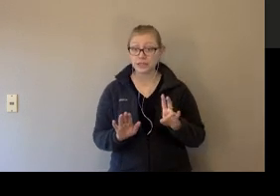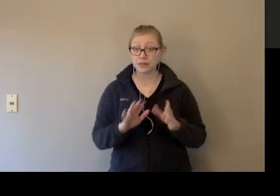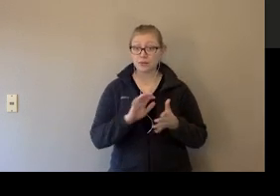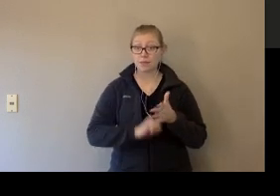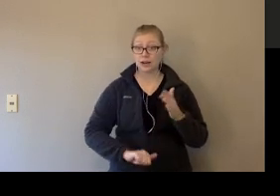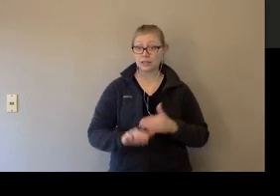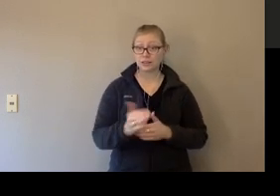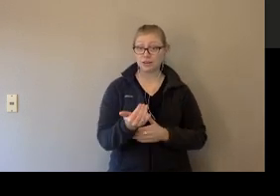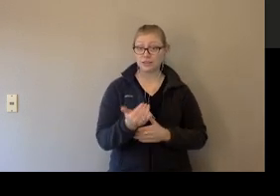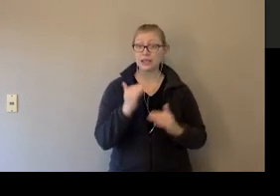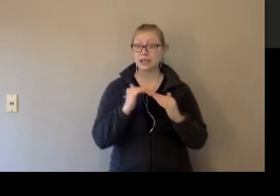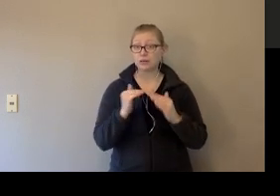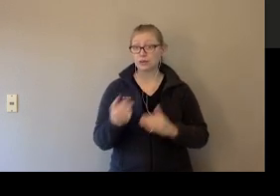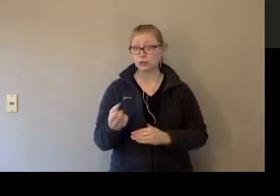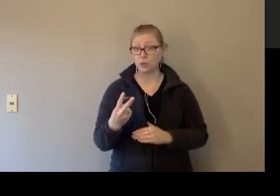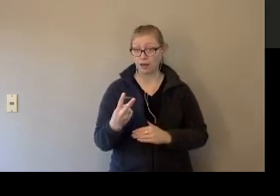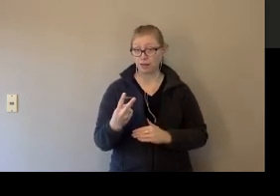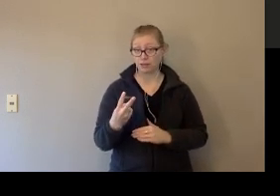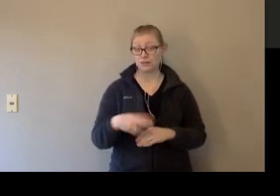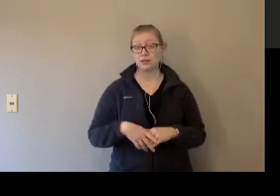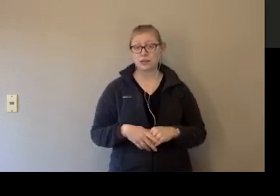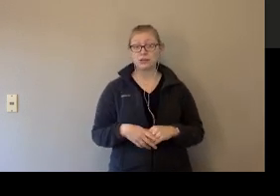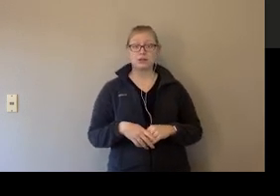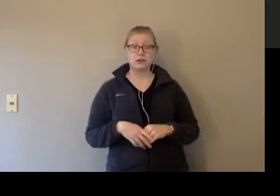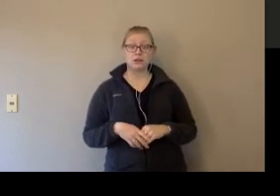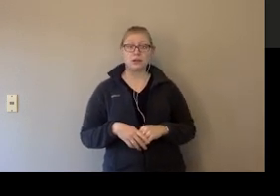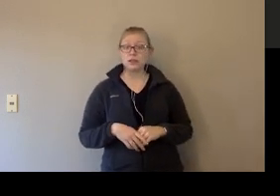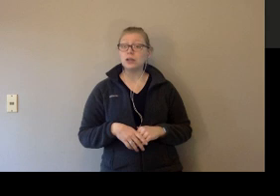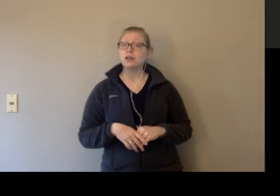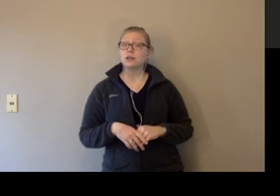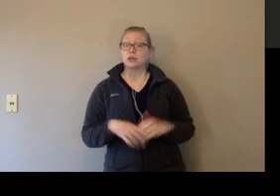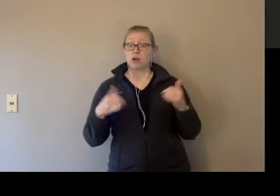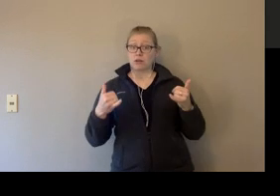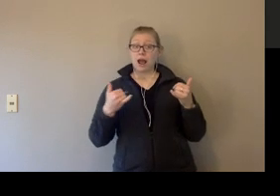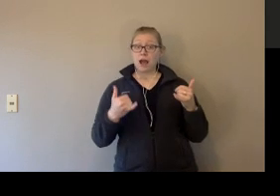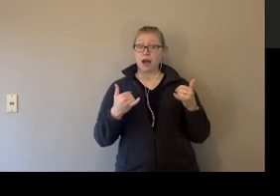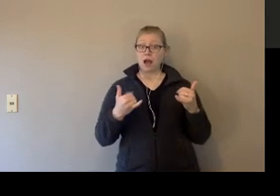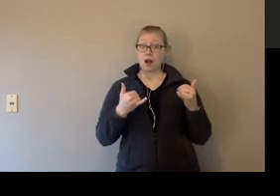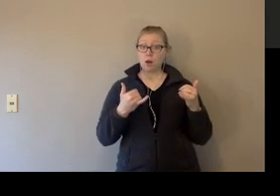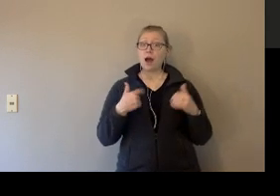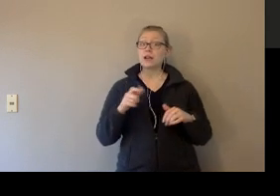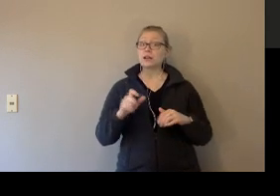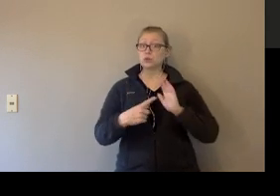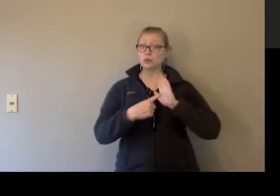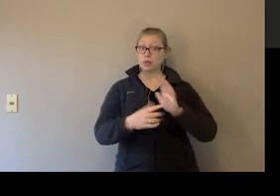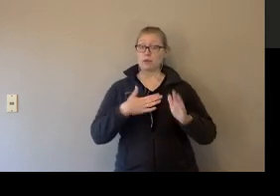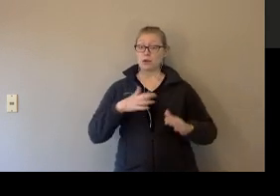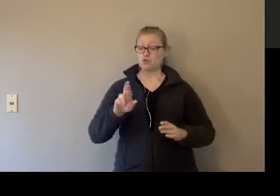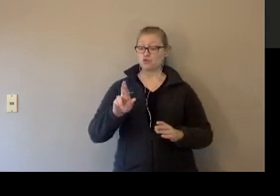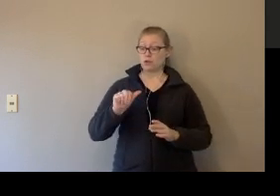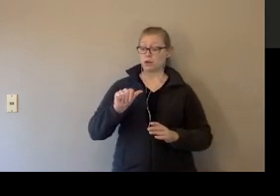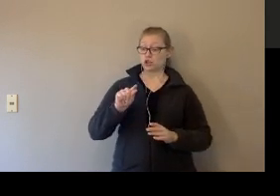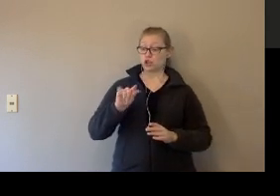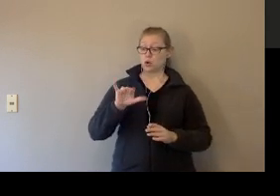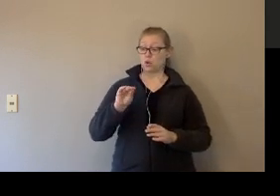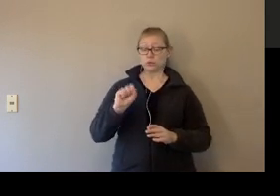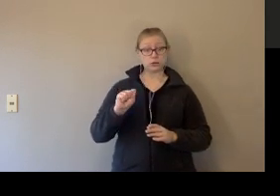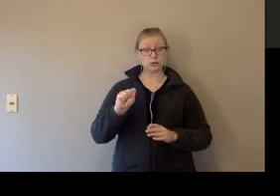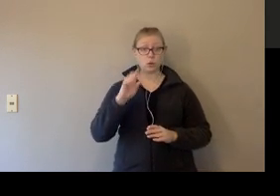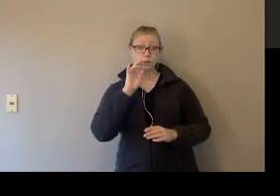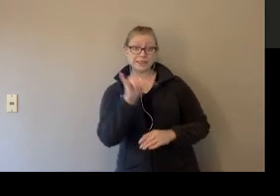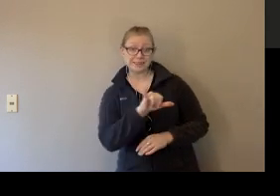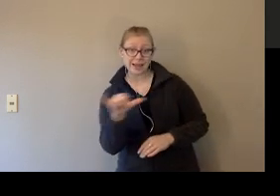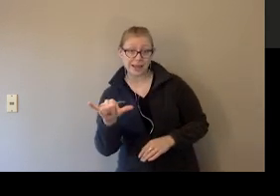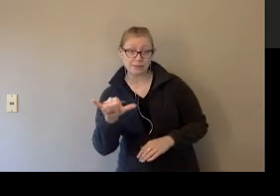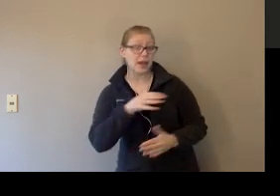12. So I just need to show that these ratios are going to be the same. And again, I can do, it doesn't matter if I go